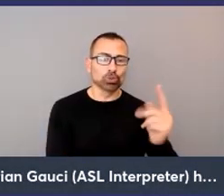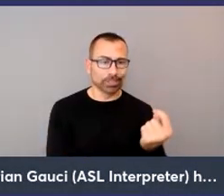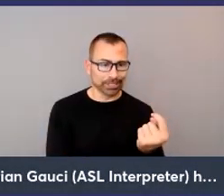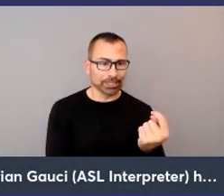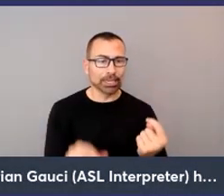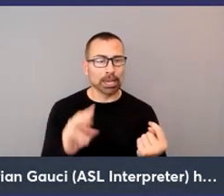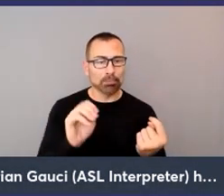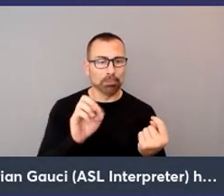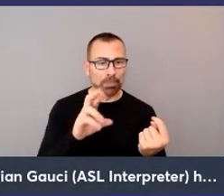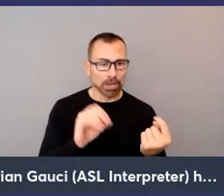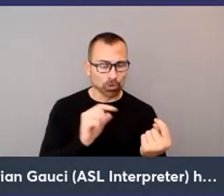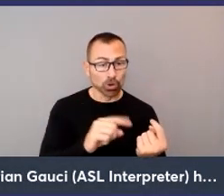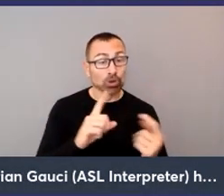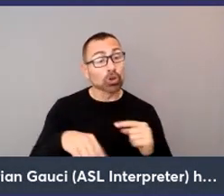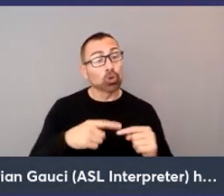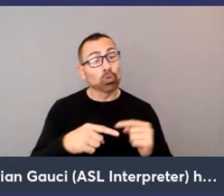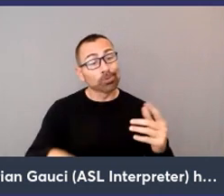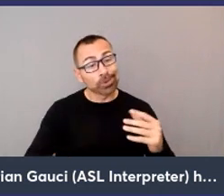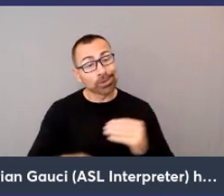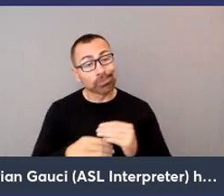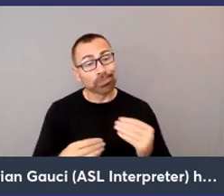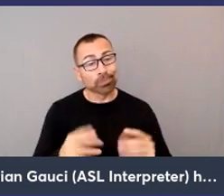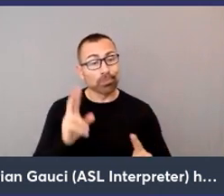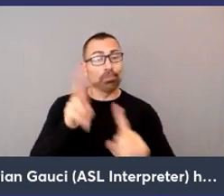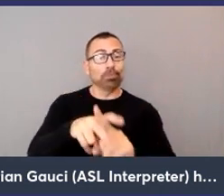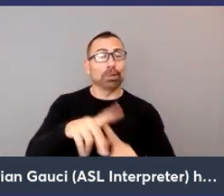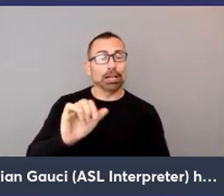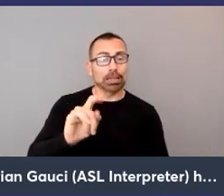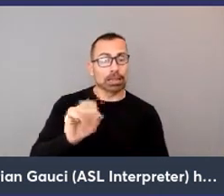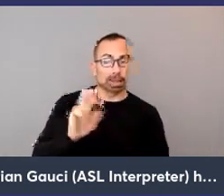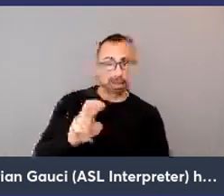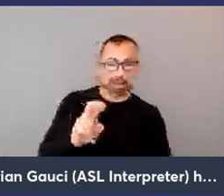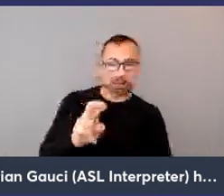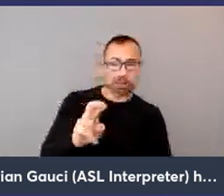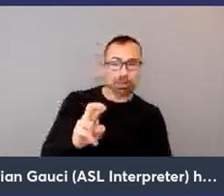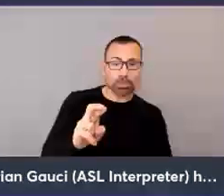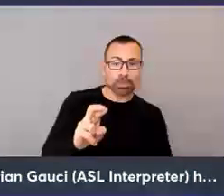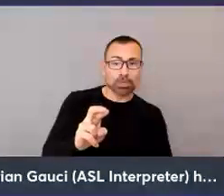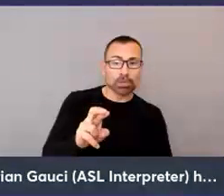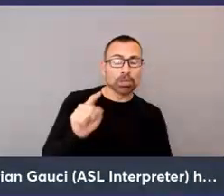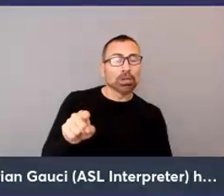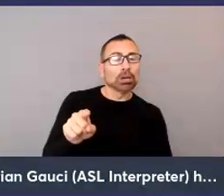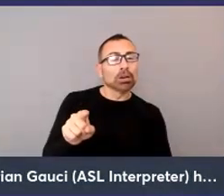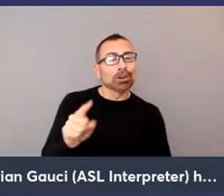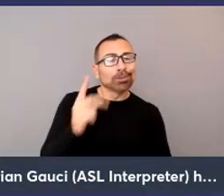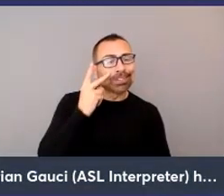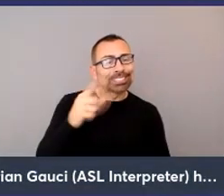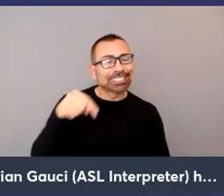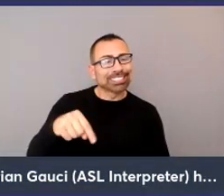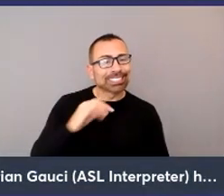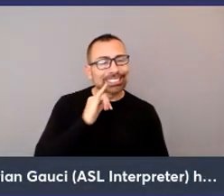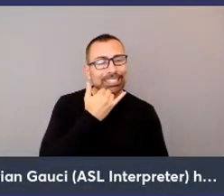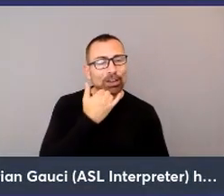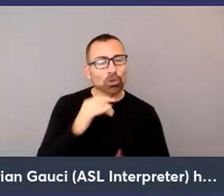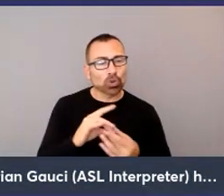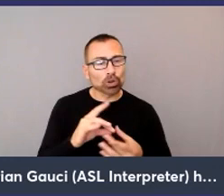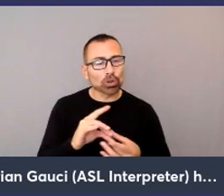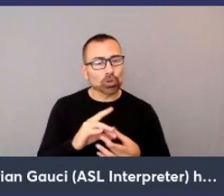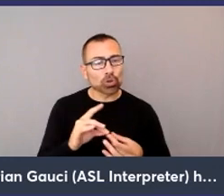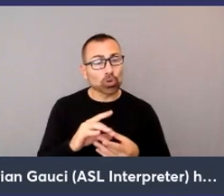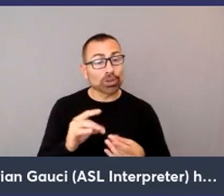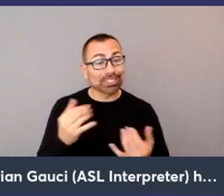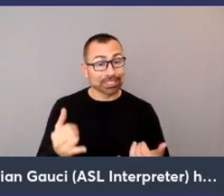apply the linter while specifying this other template, we can see that this error code is now outputted as